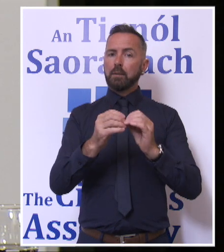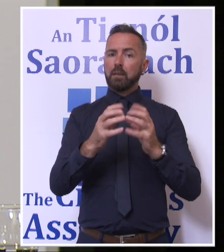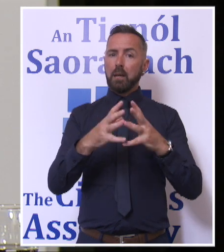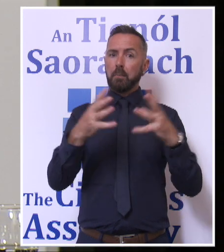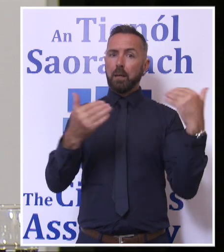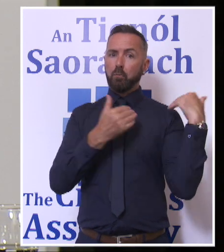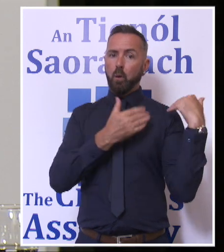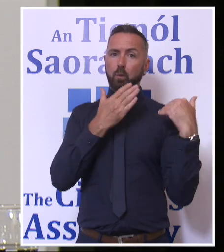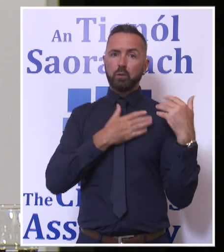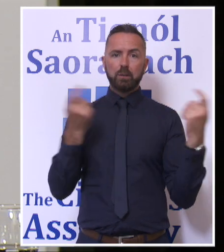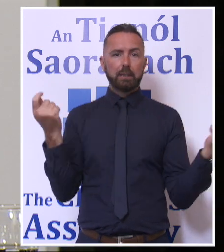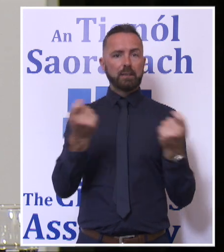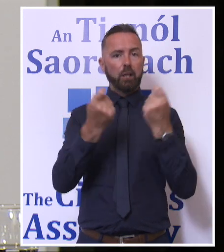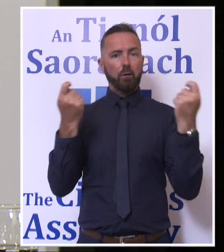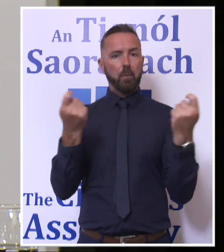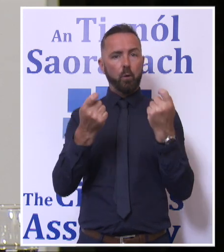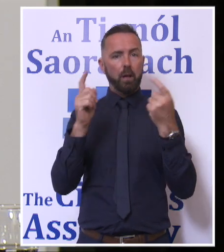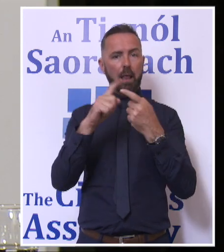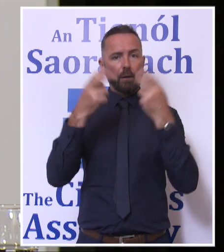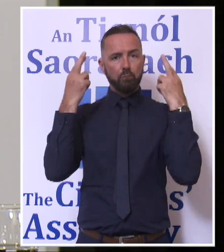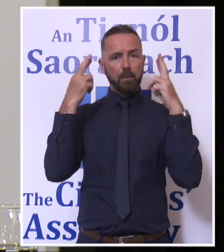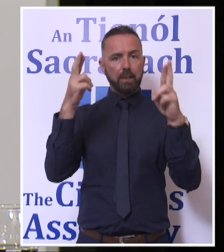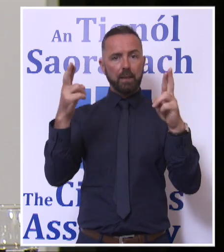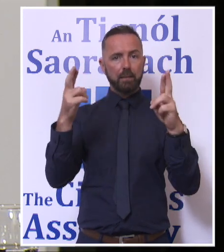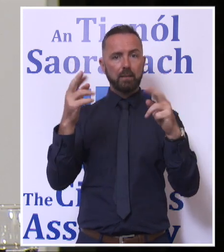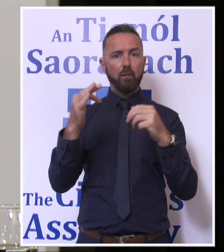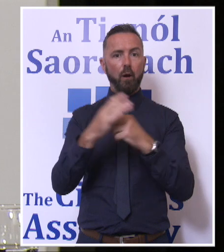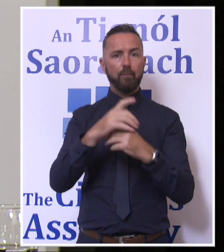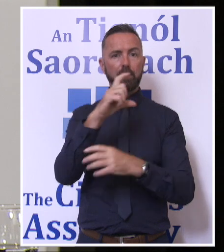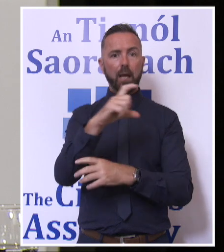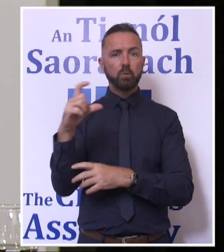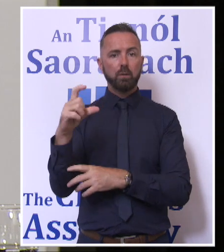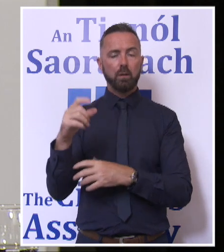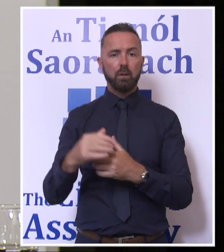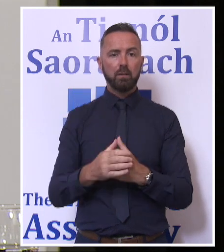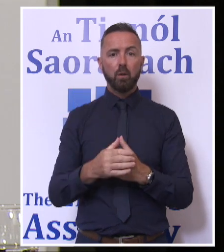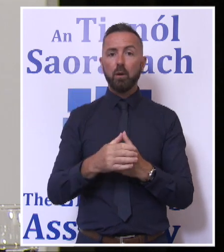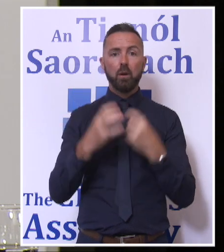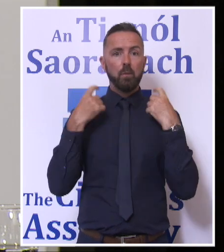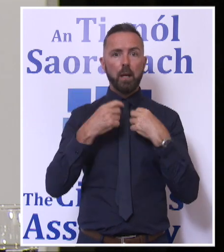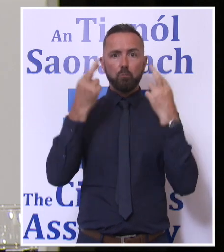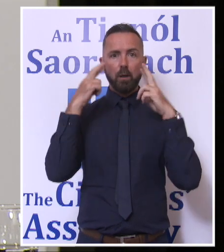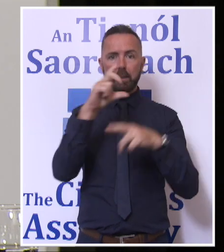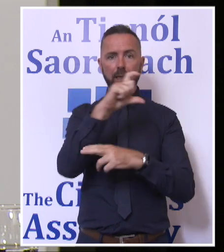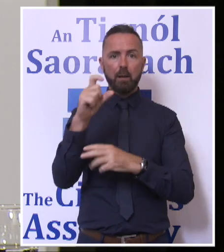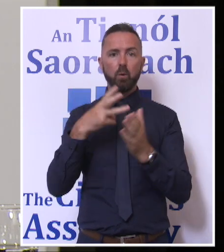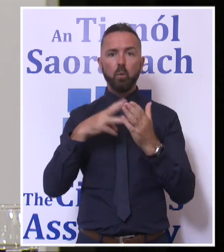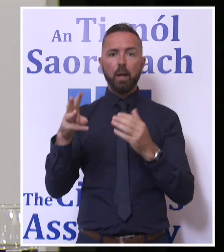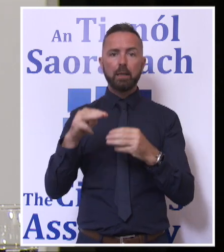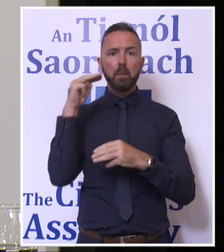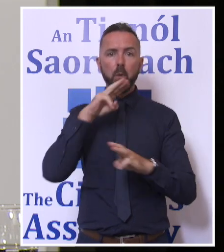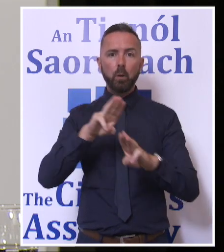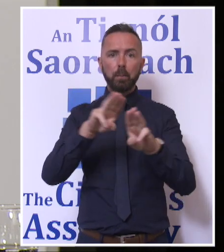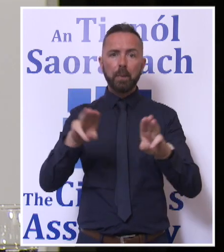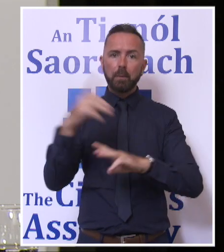the ceremonial and representational role. So the Mayor will represent the Council when, for example, they're meeting visiting dignitaries or